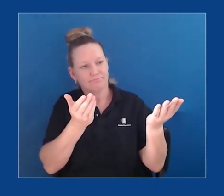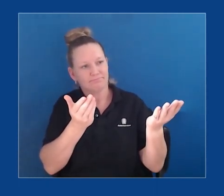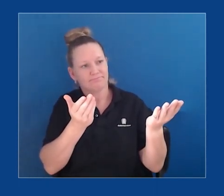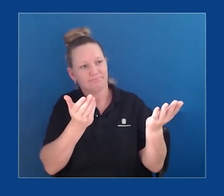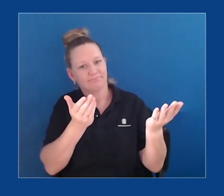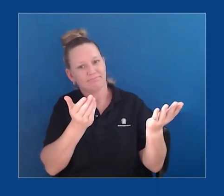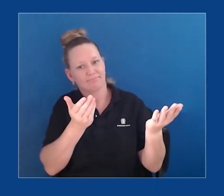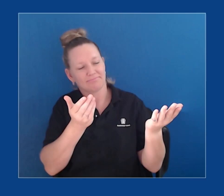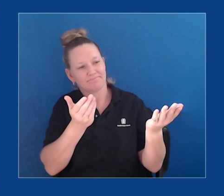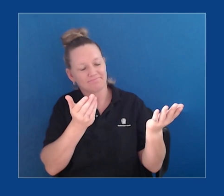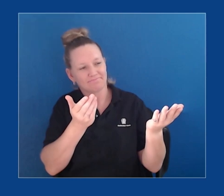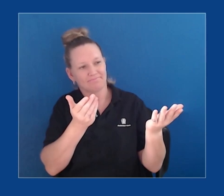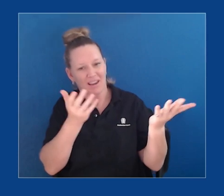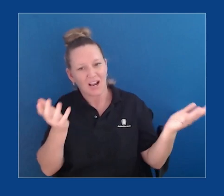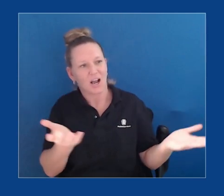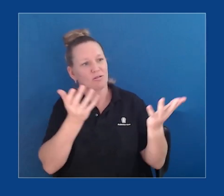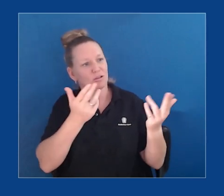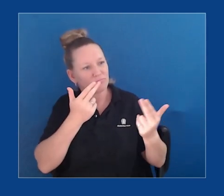of Indigenous